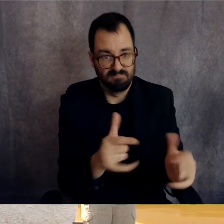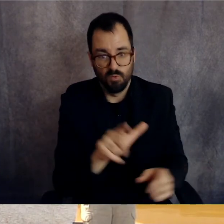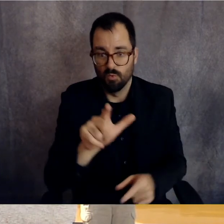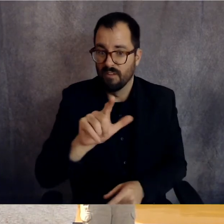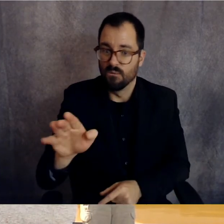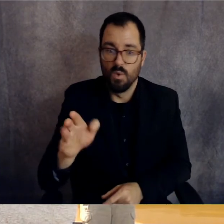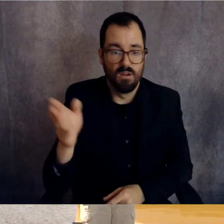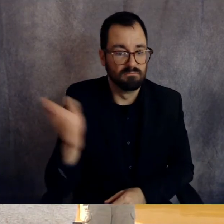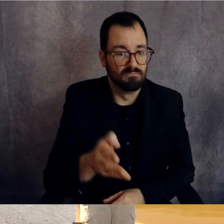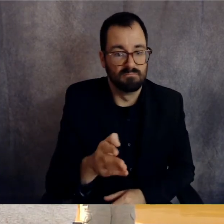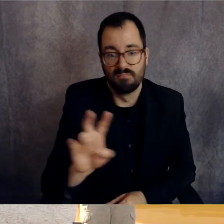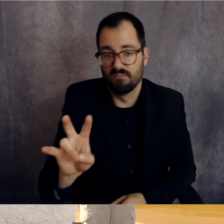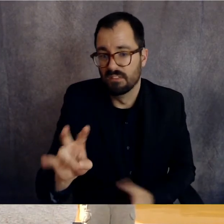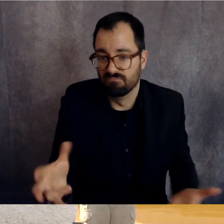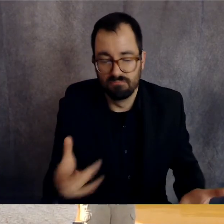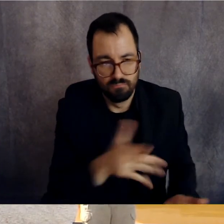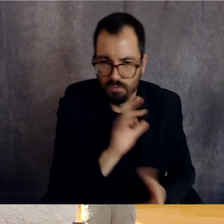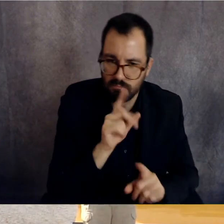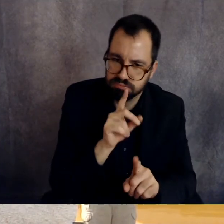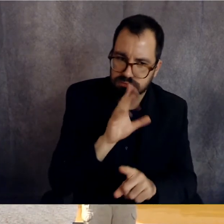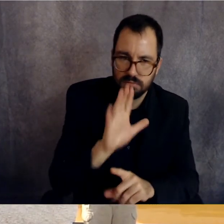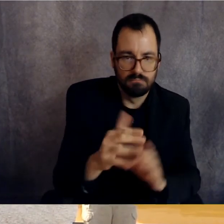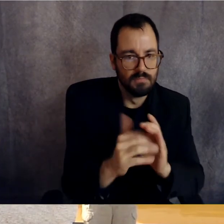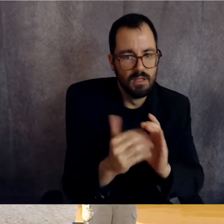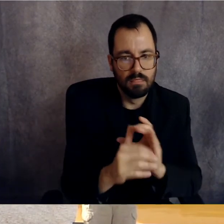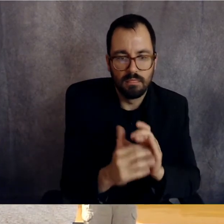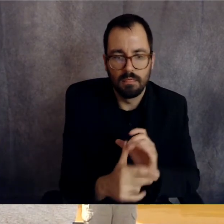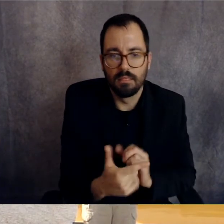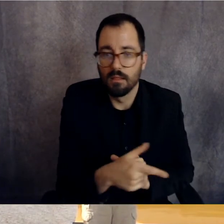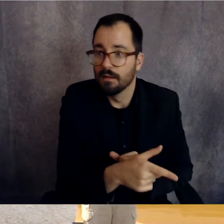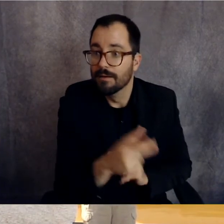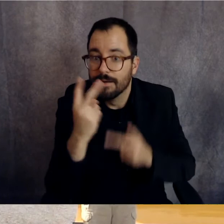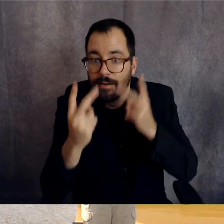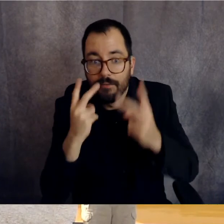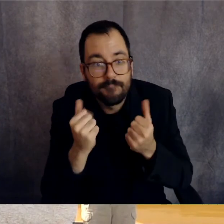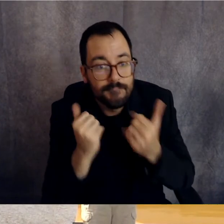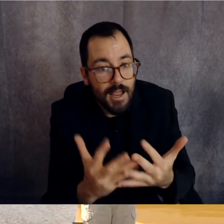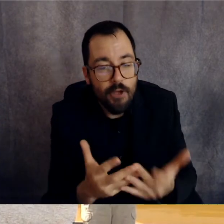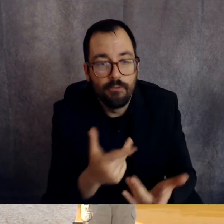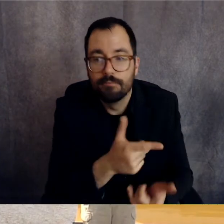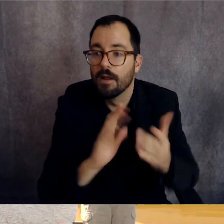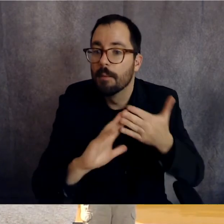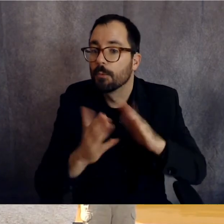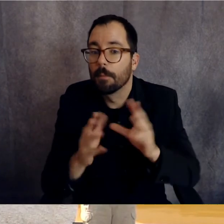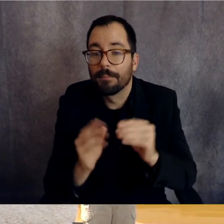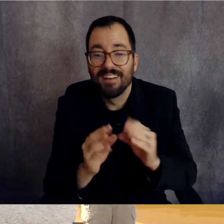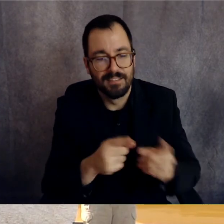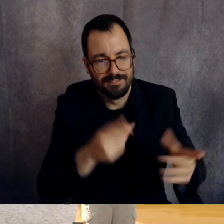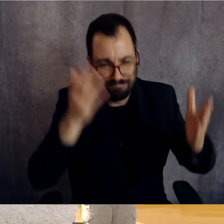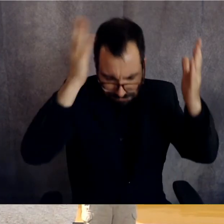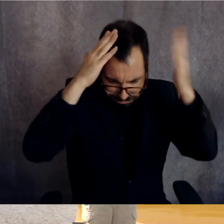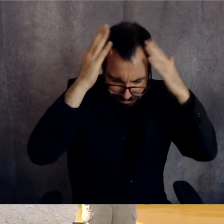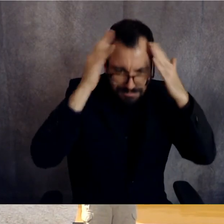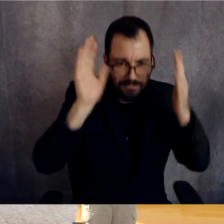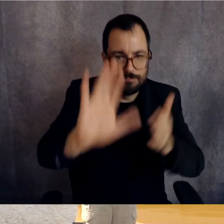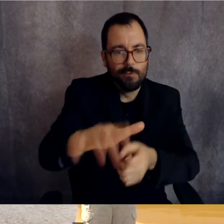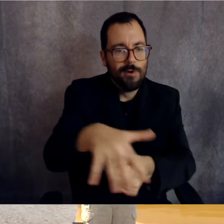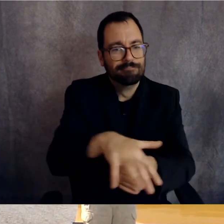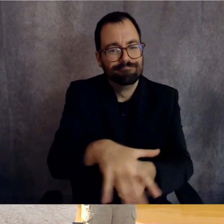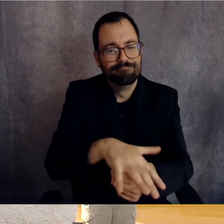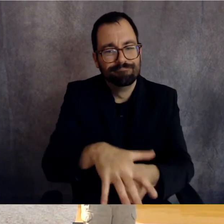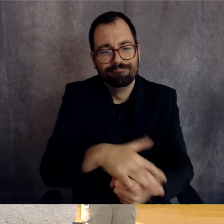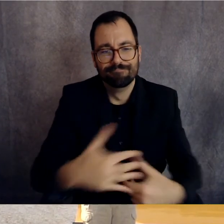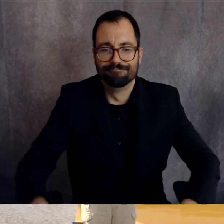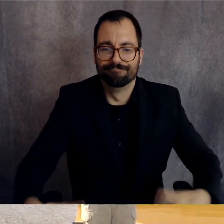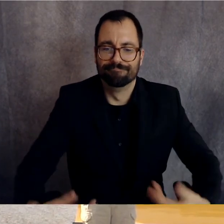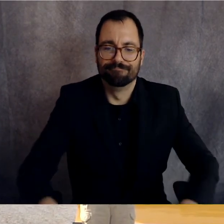will respond to your emails. They respond to fires and other things that you've seen in the neighborhood and attend community meetings. So they're well versed in the neighborhood specific programs